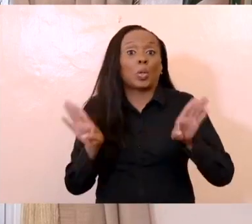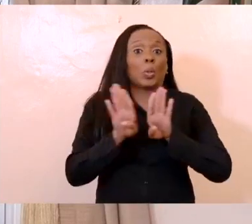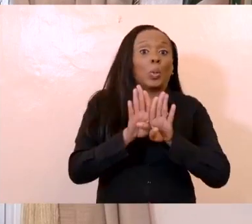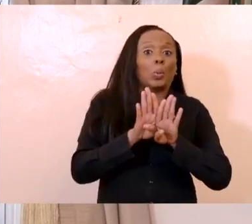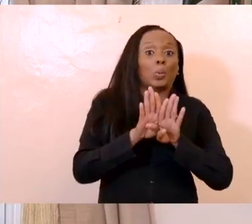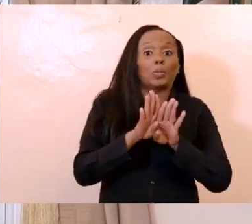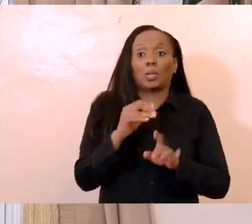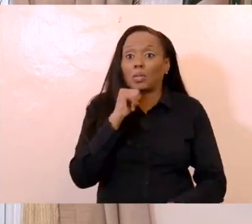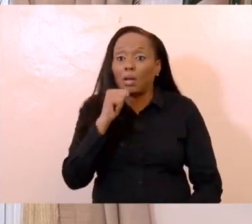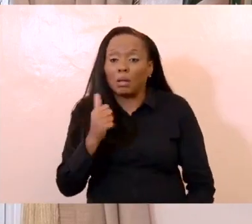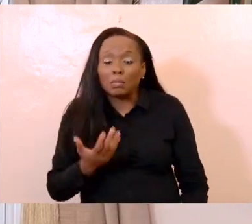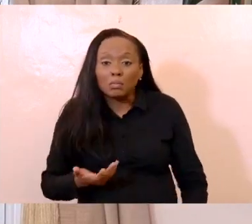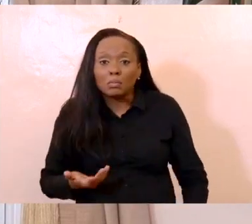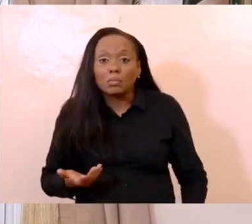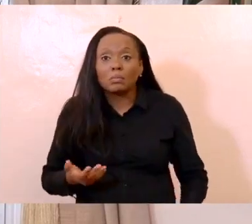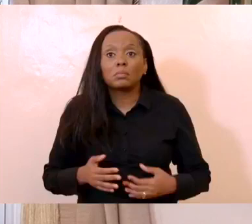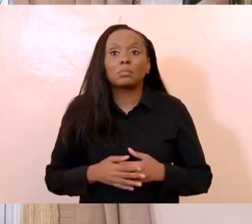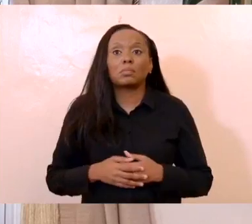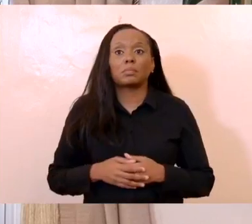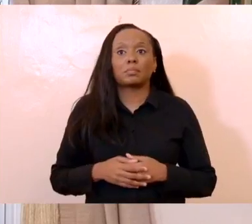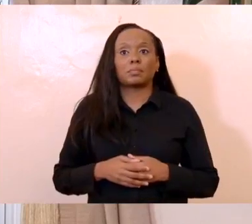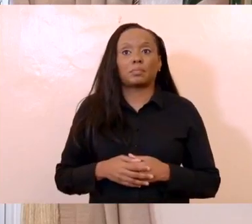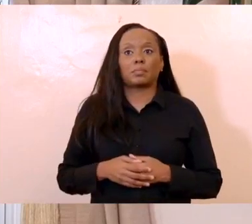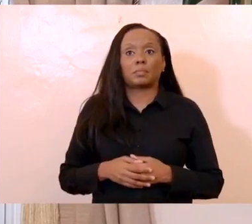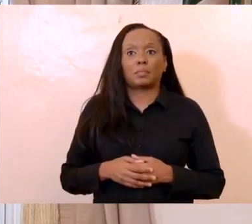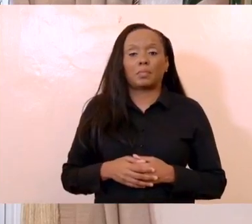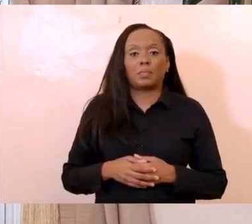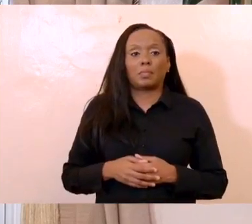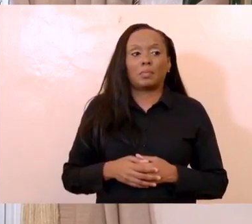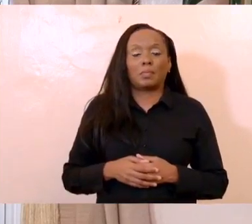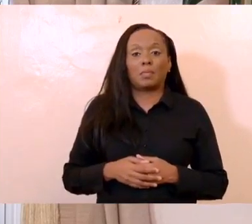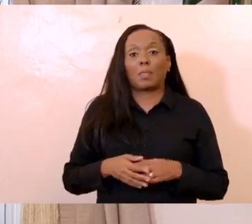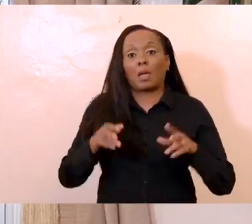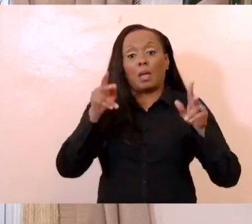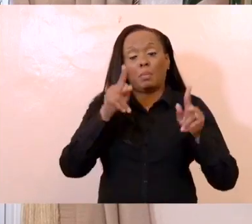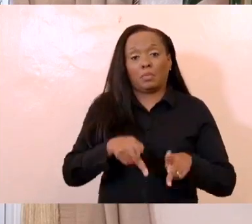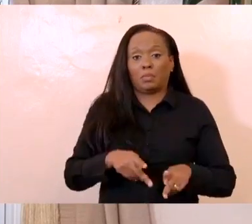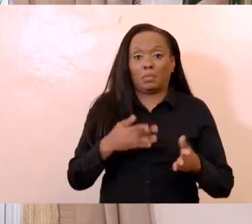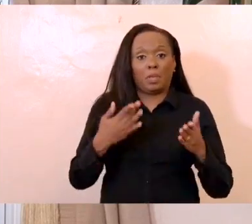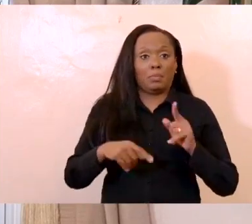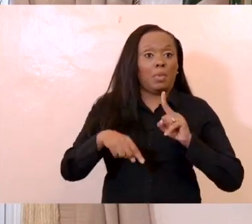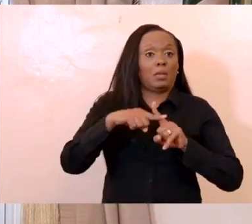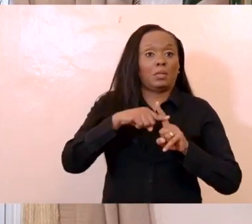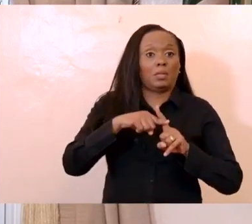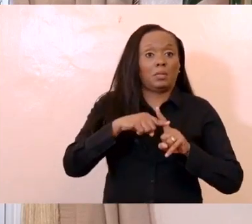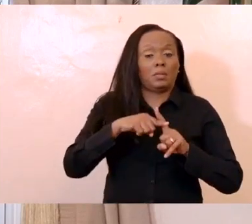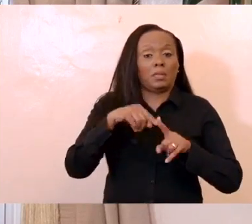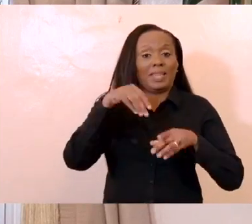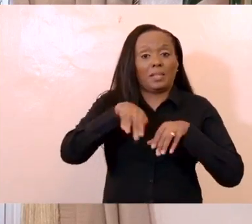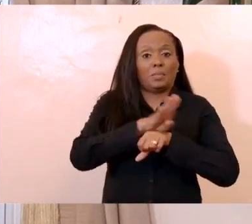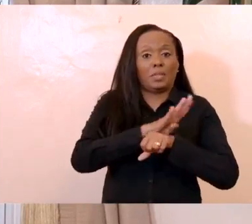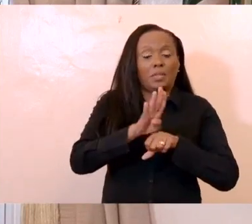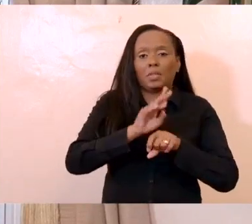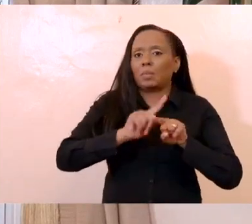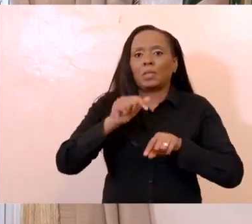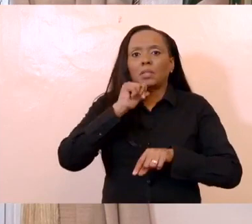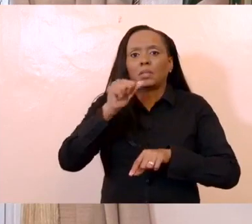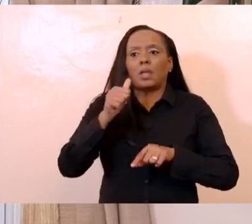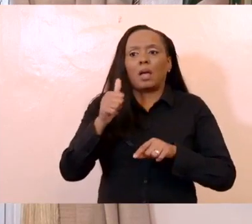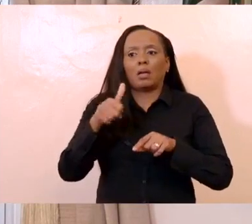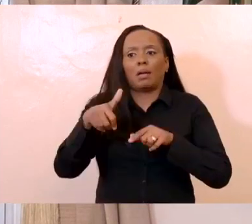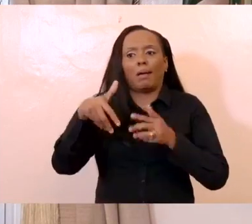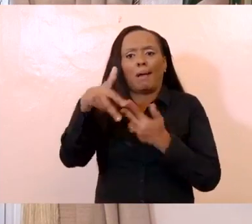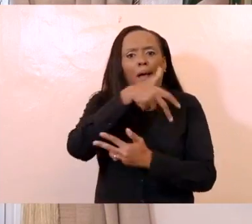Because somebody might work somewhere, but they might not interact with all the people who work there, right? Somebody might work